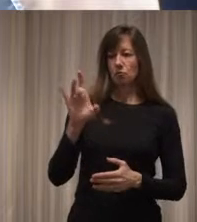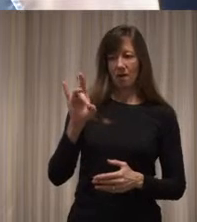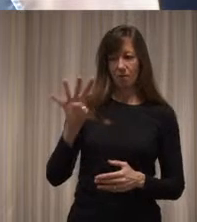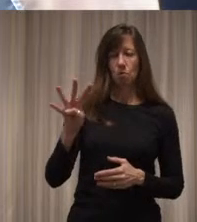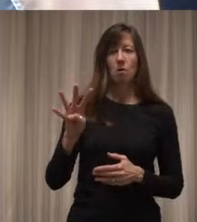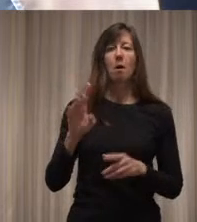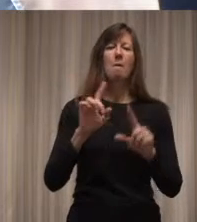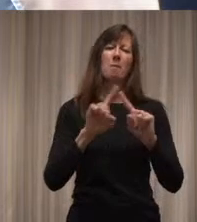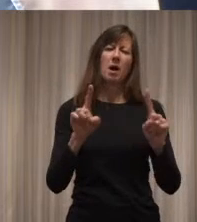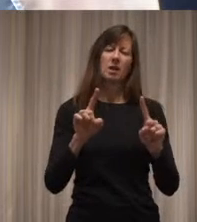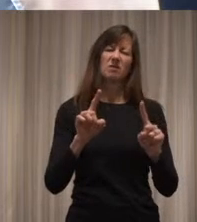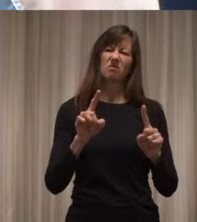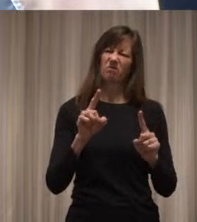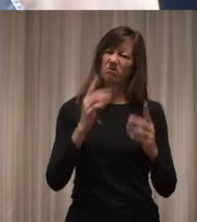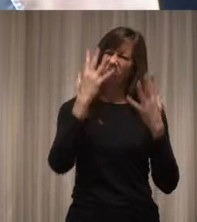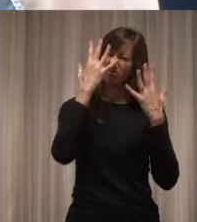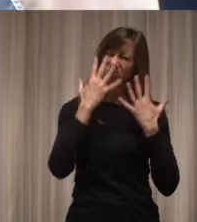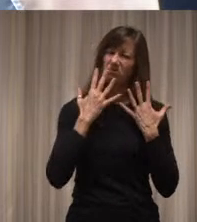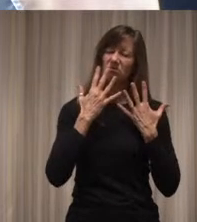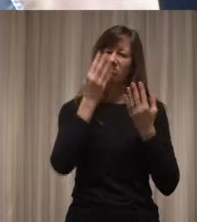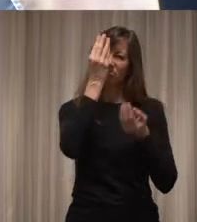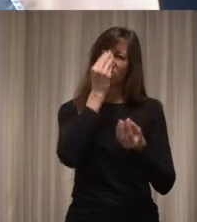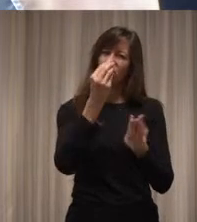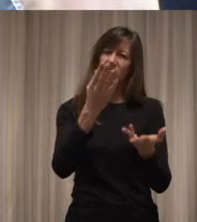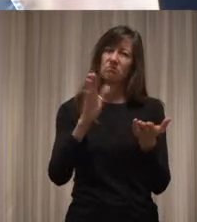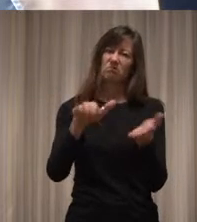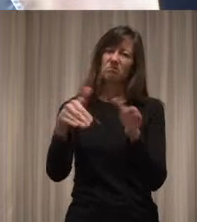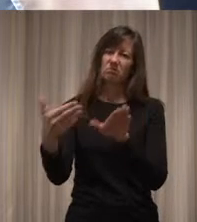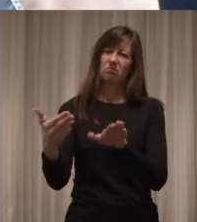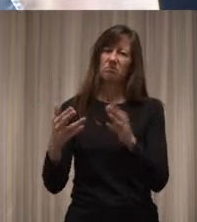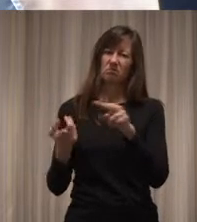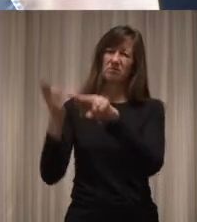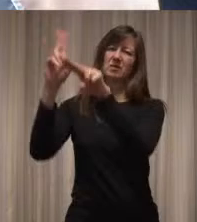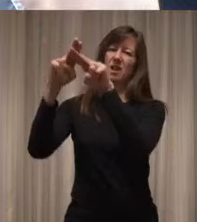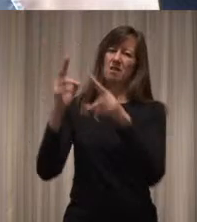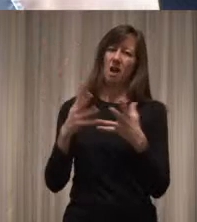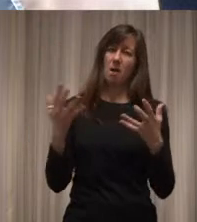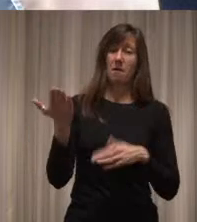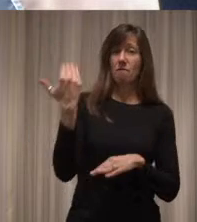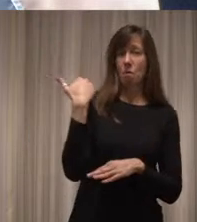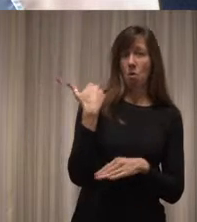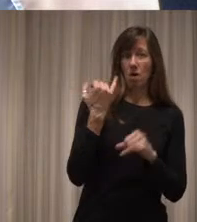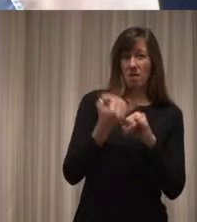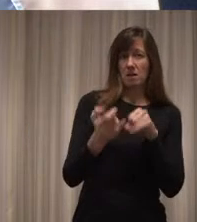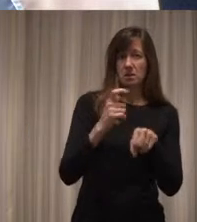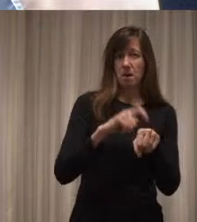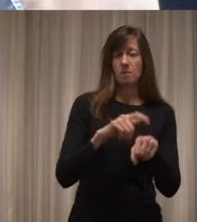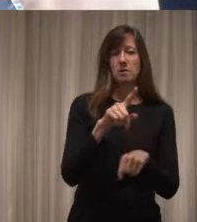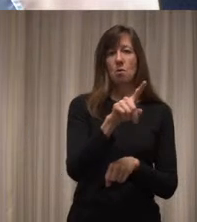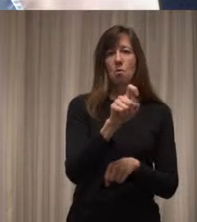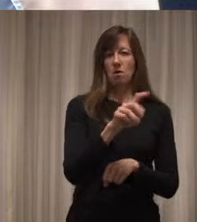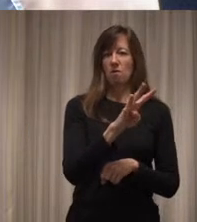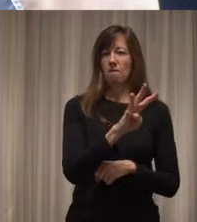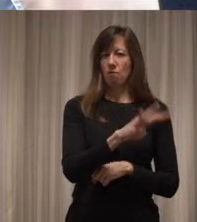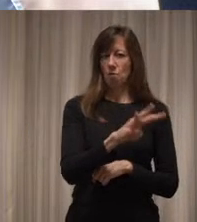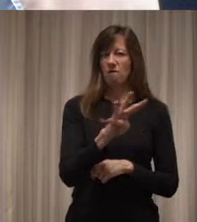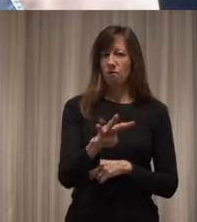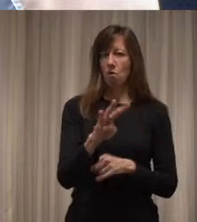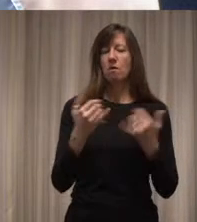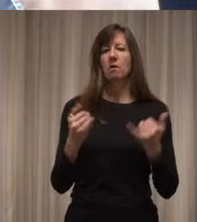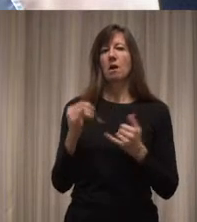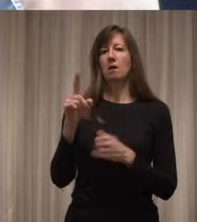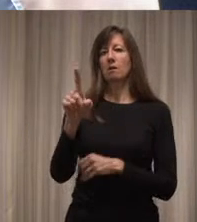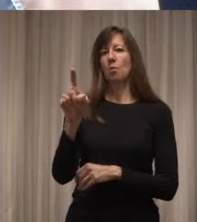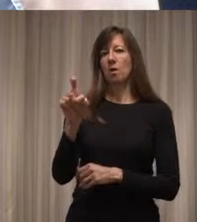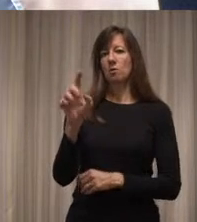If you remember in our last update, we were at 144 and we're now at 162. There's two